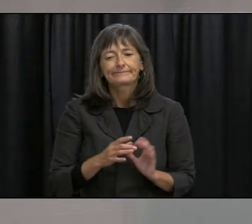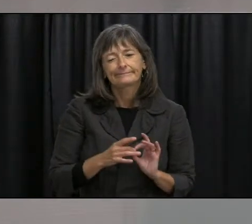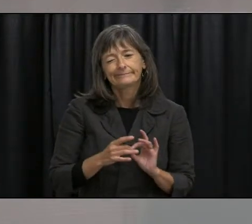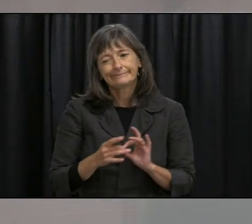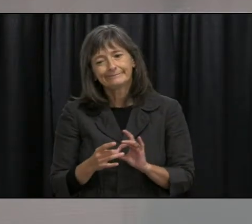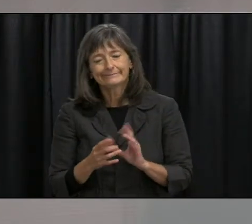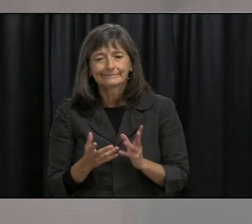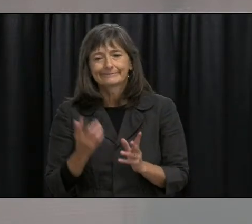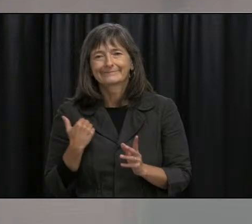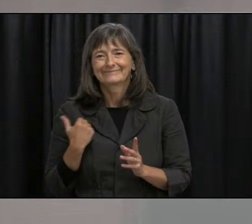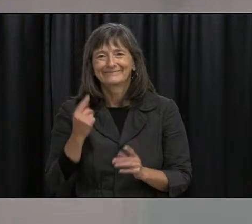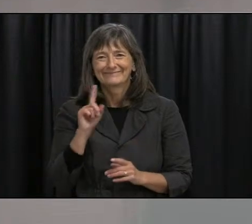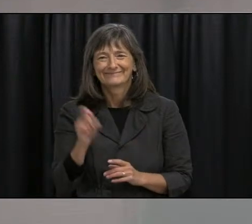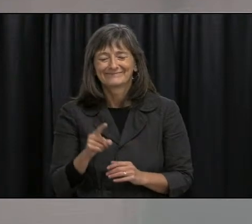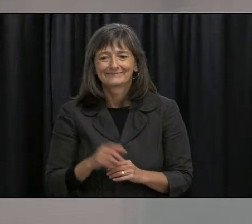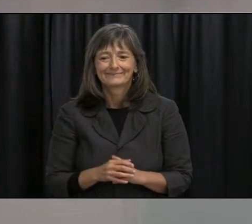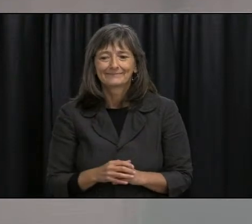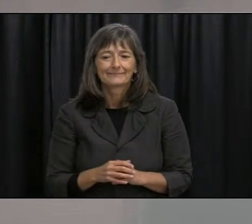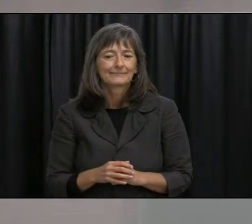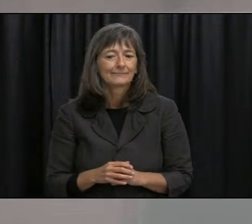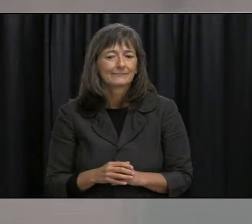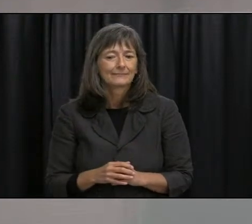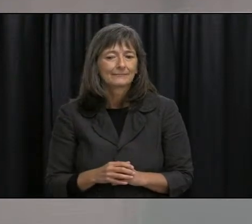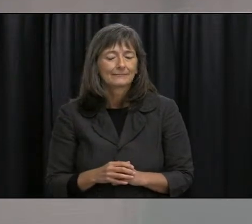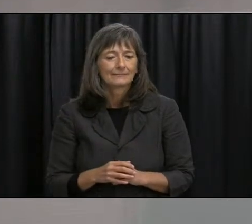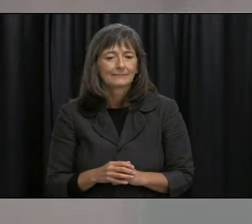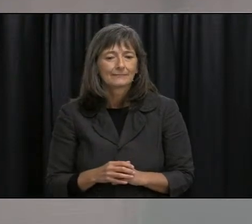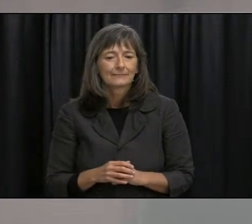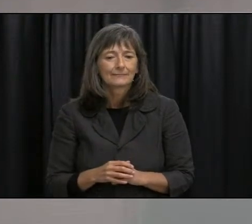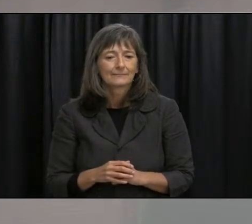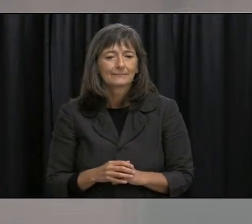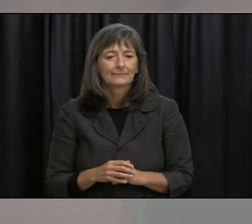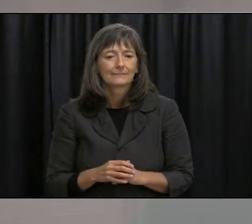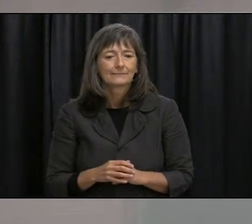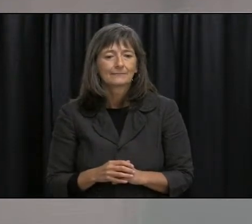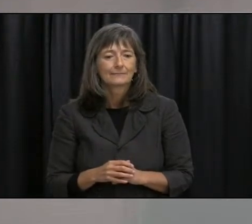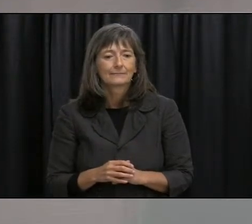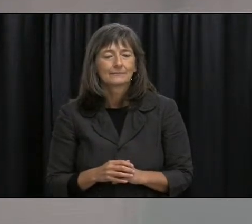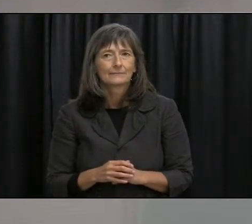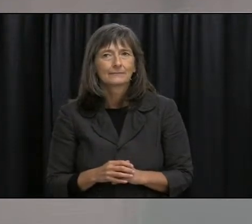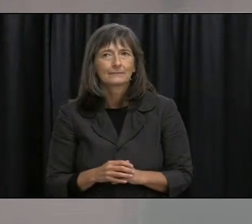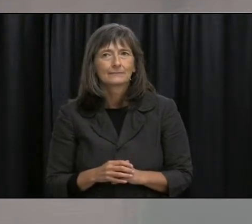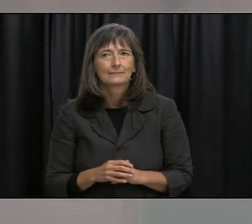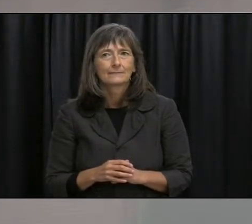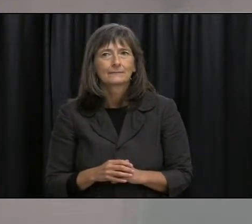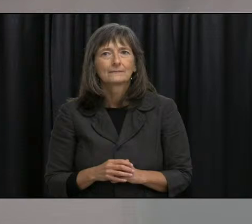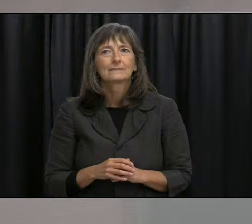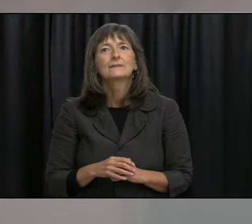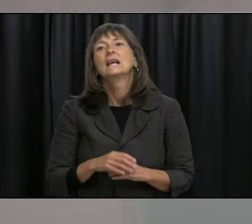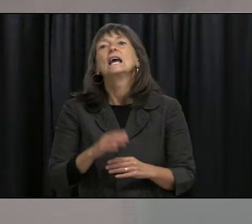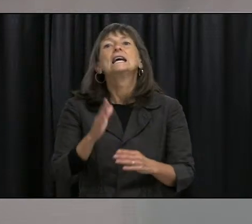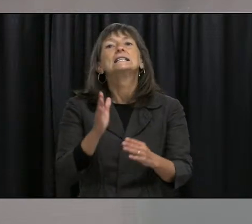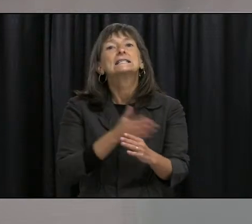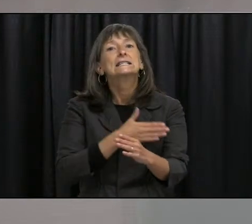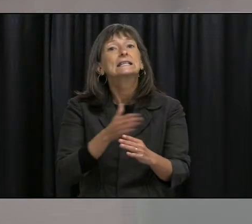unrelated. The public health is supposed to have guidelines for singing and wind instruments by this week, with school